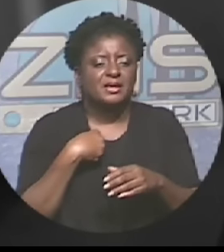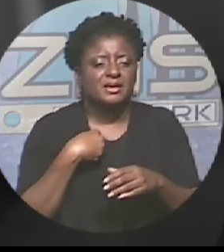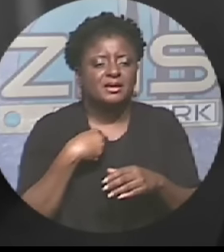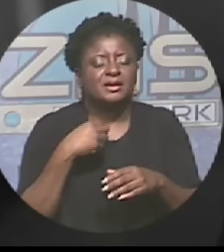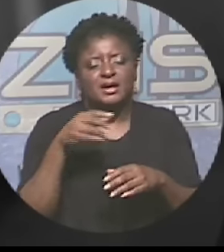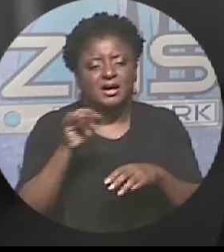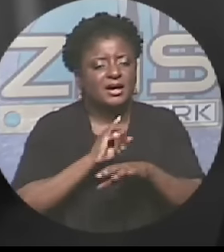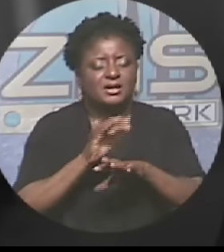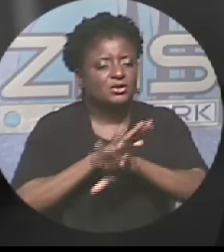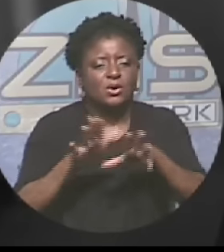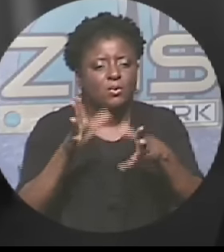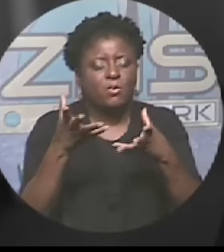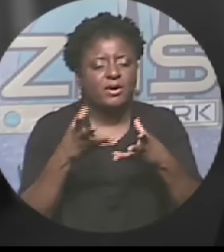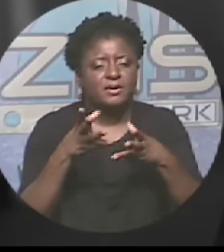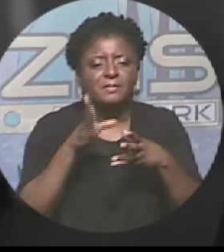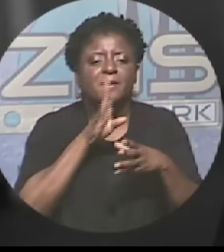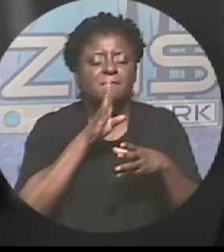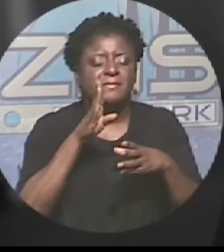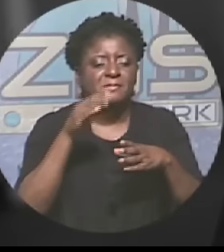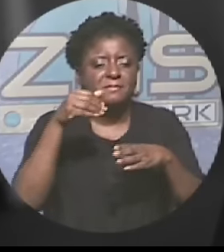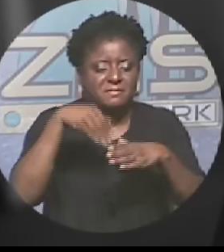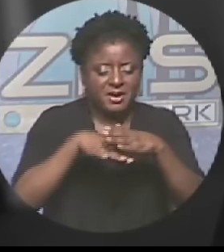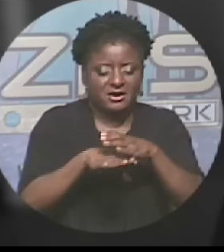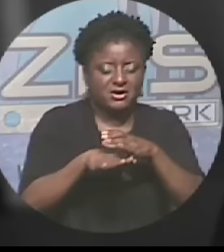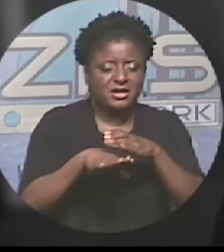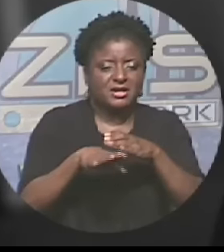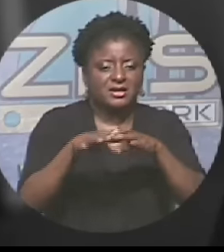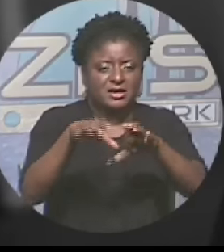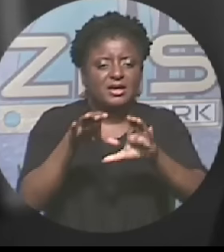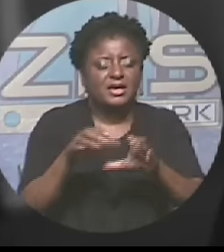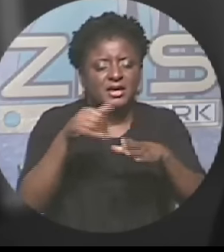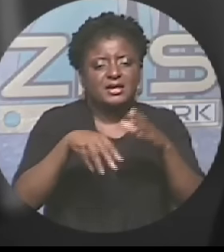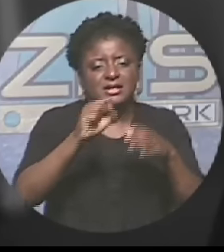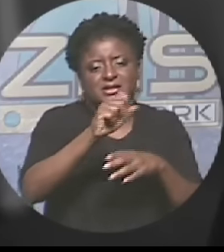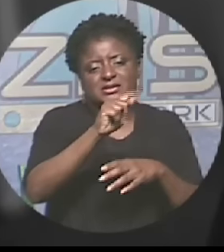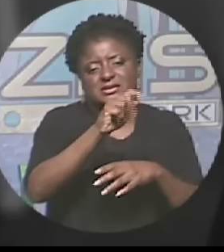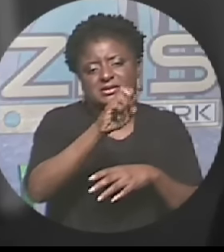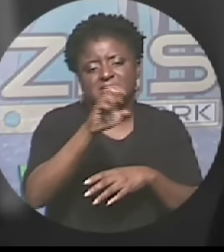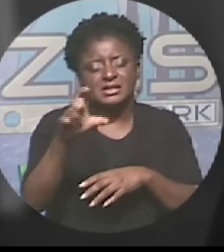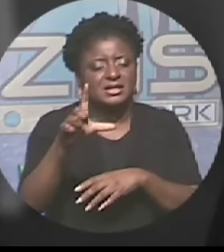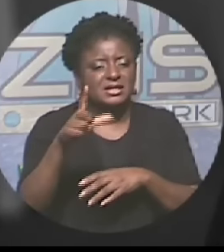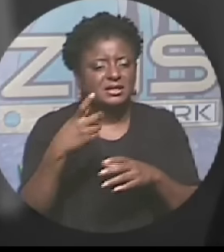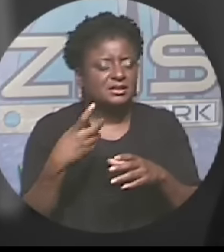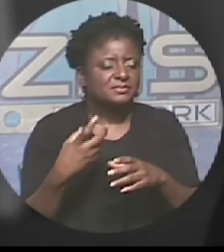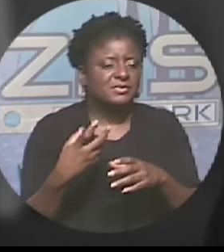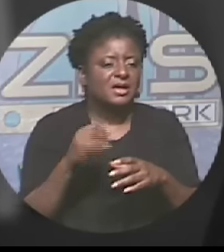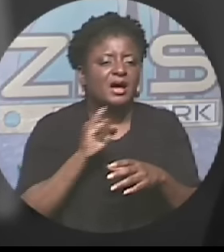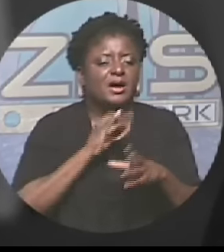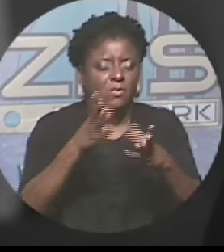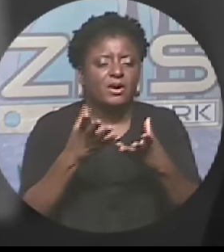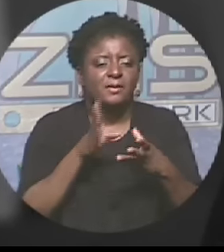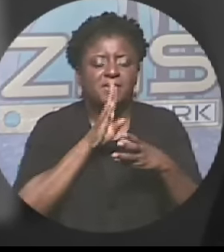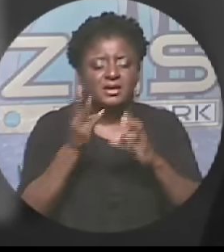steel. So tell my sister Nina, put me in a mahogany and wood so I could breathe. I gone.